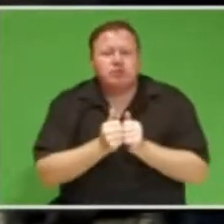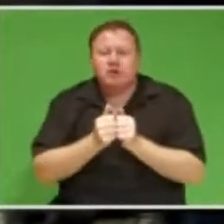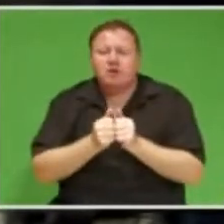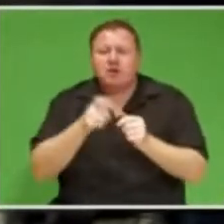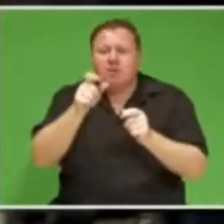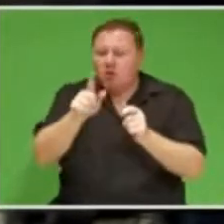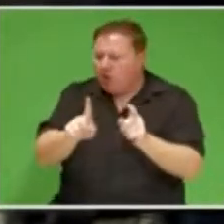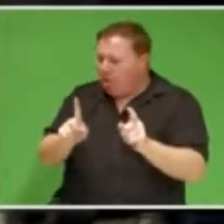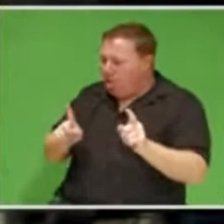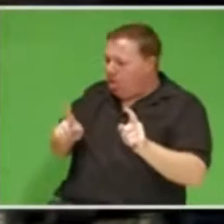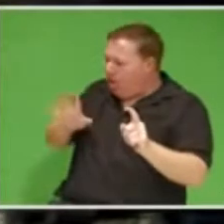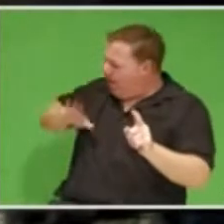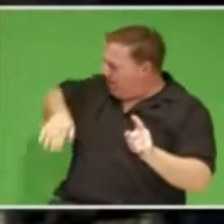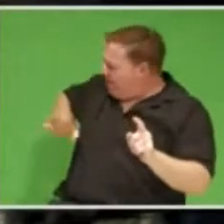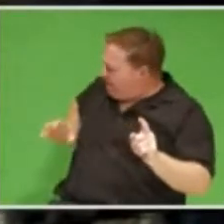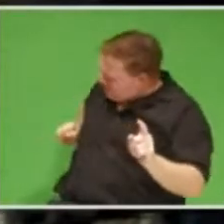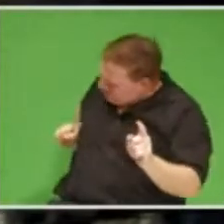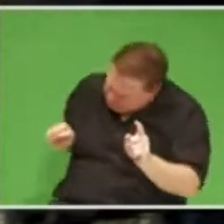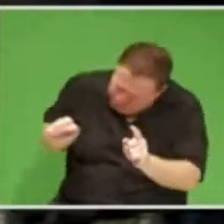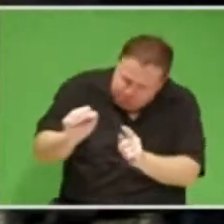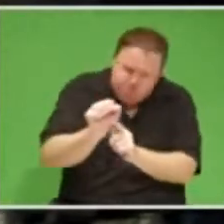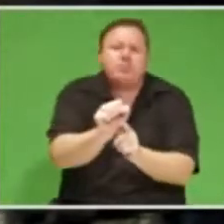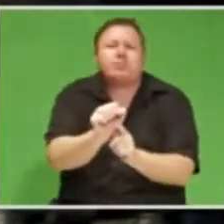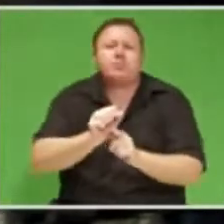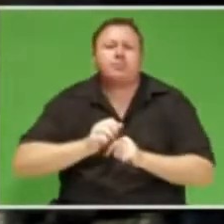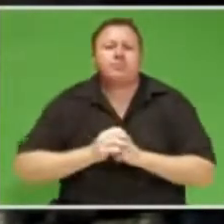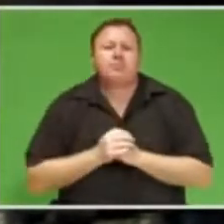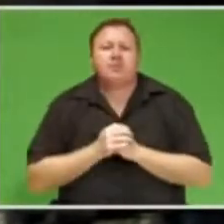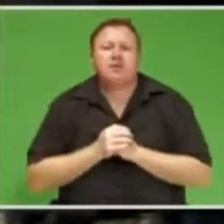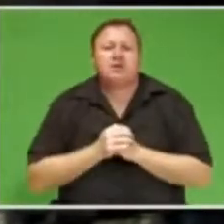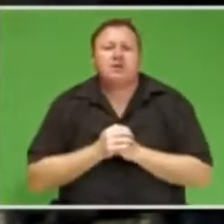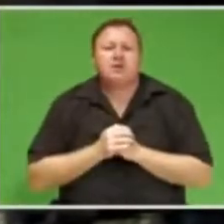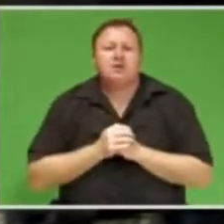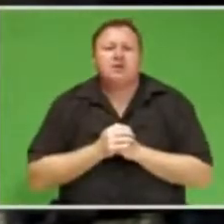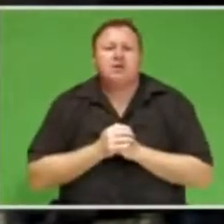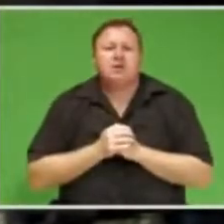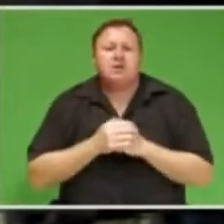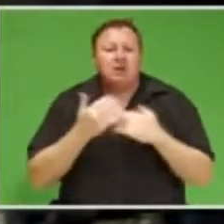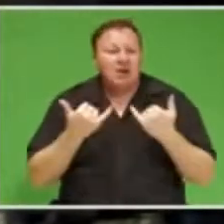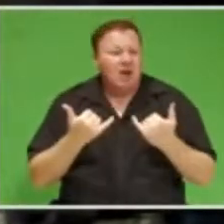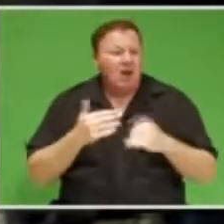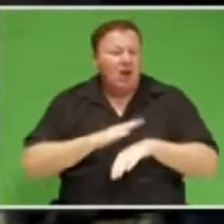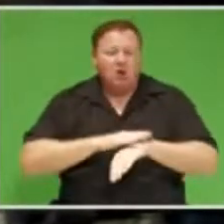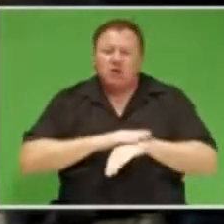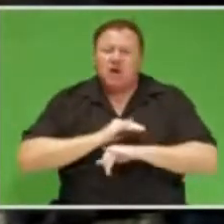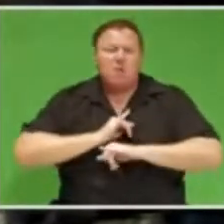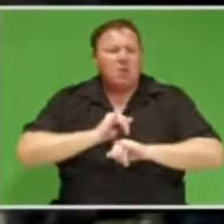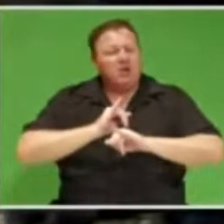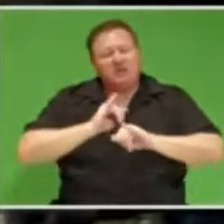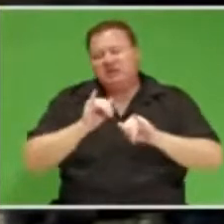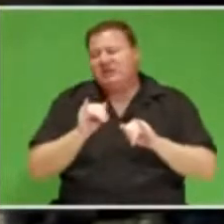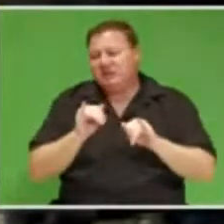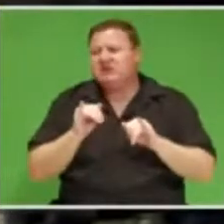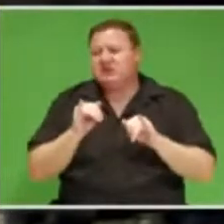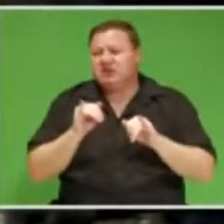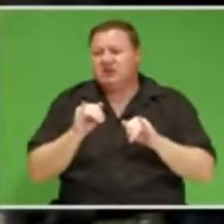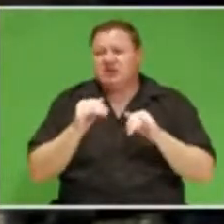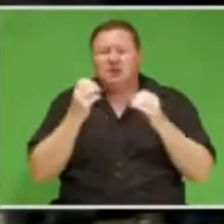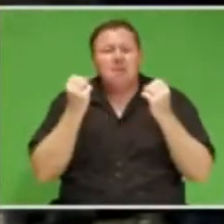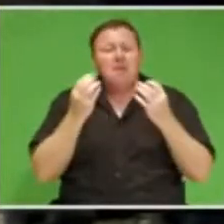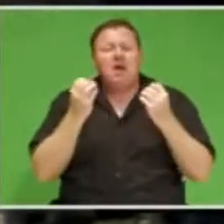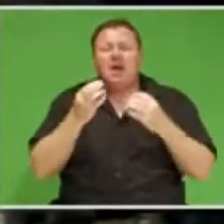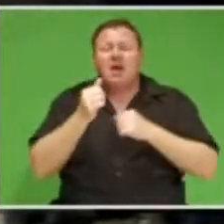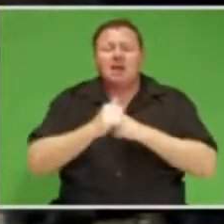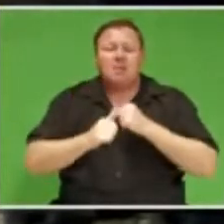behind. We gather here at a time of crisis. Our country has, for many